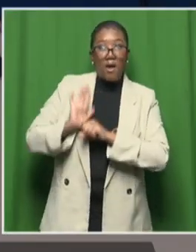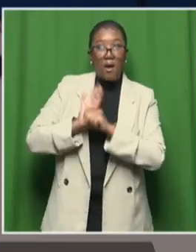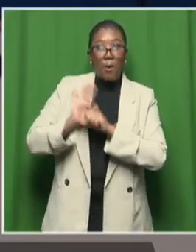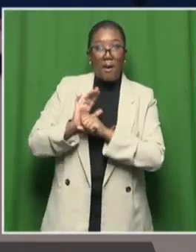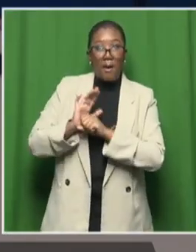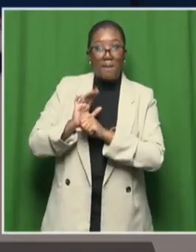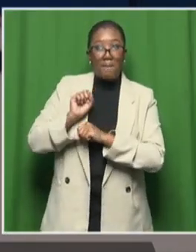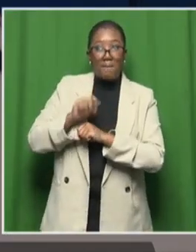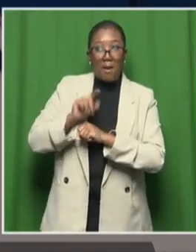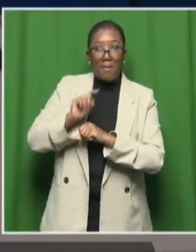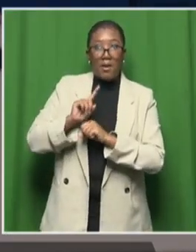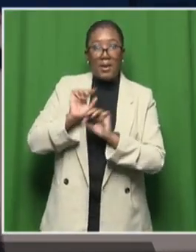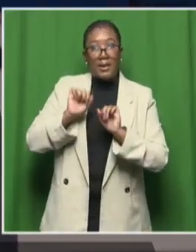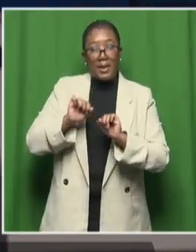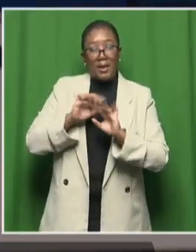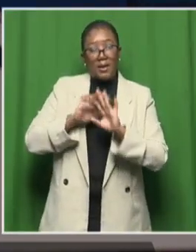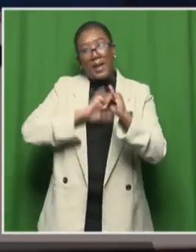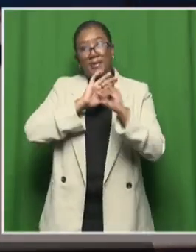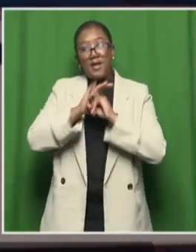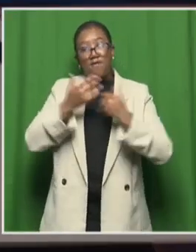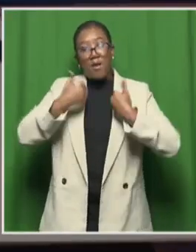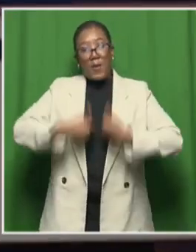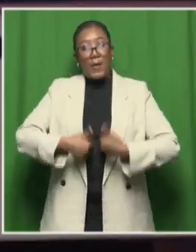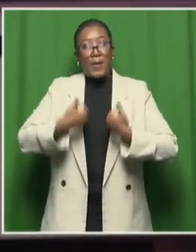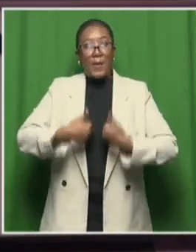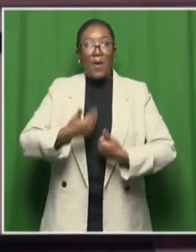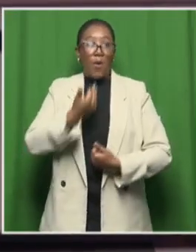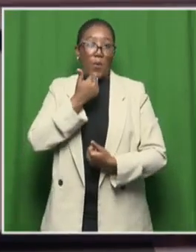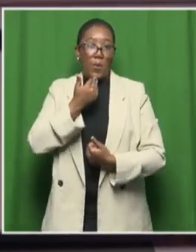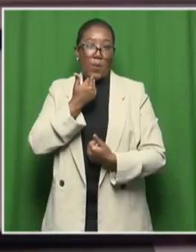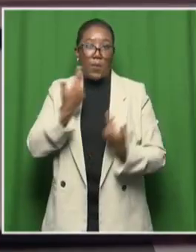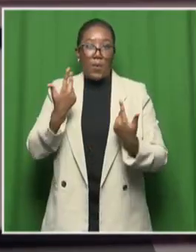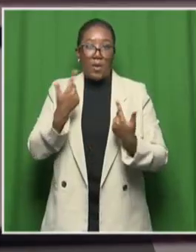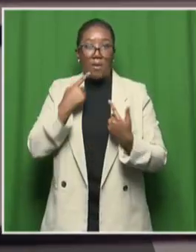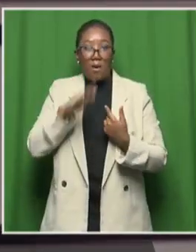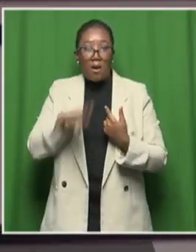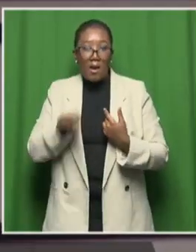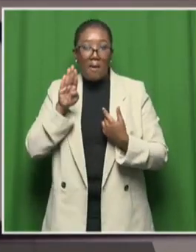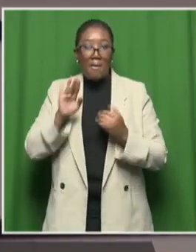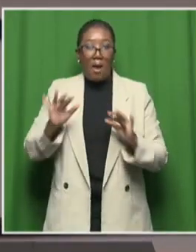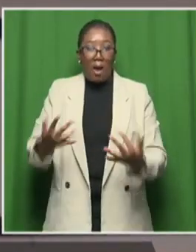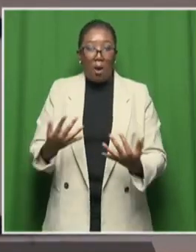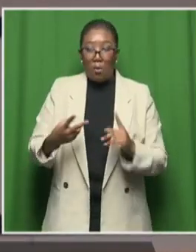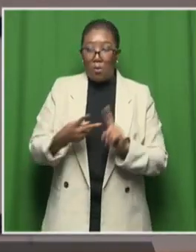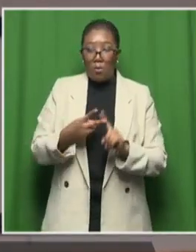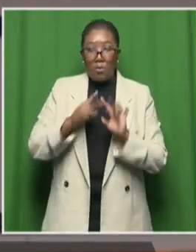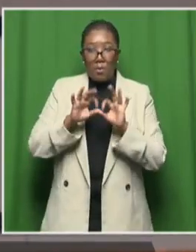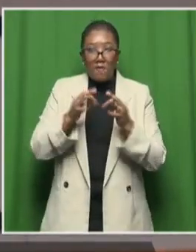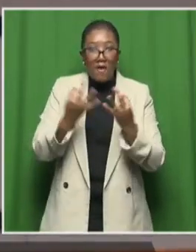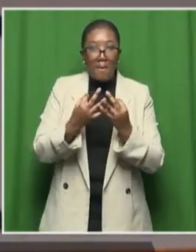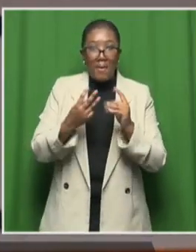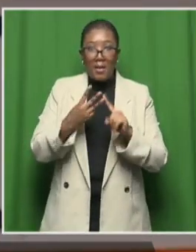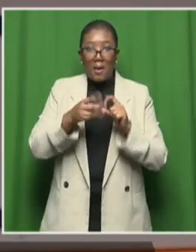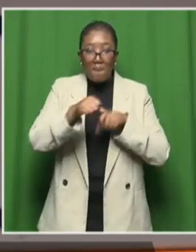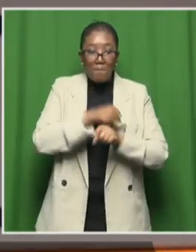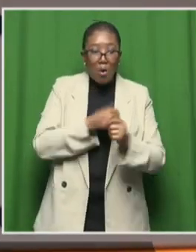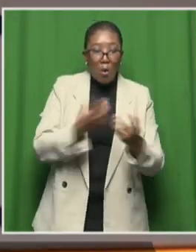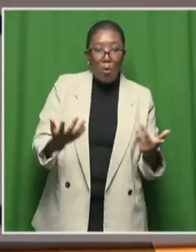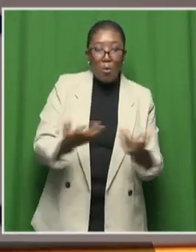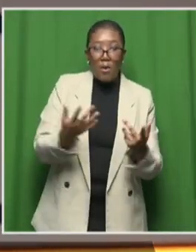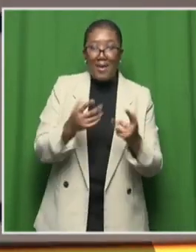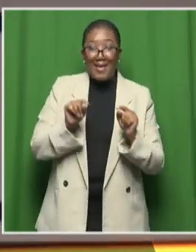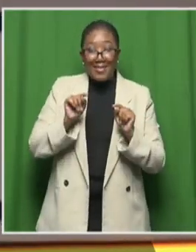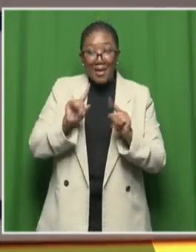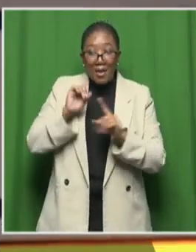do tend to define you. And then we look at how he became what he became. You can see that those conditions had